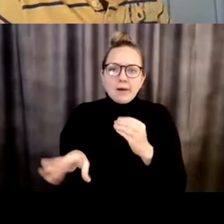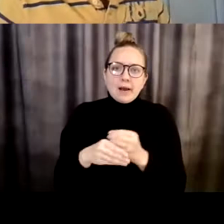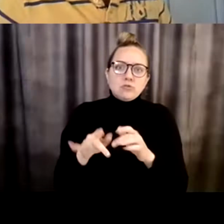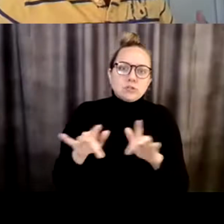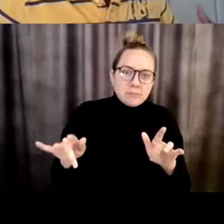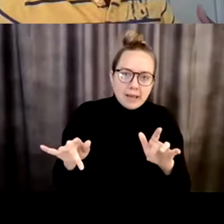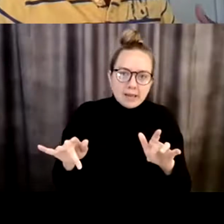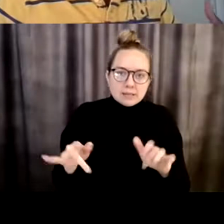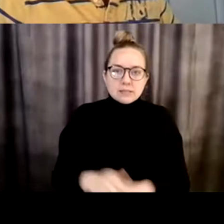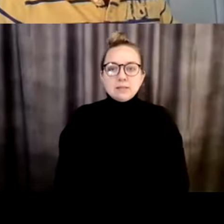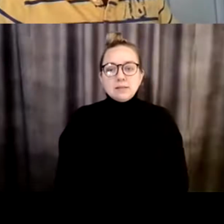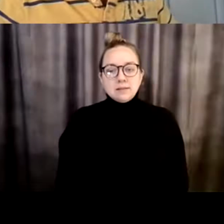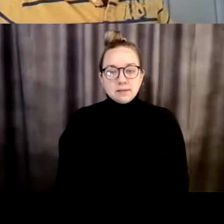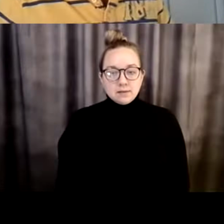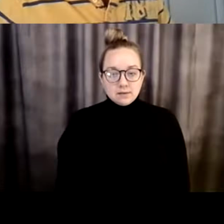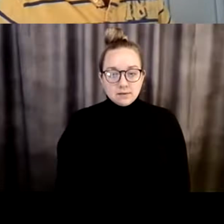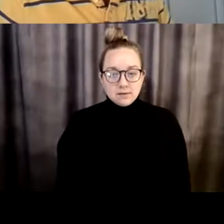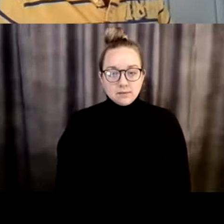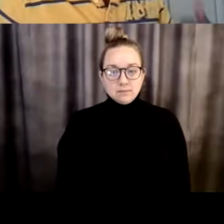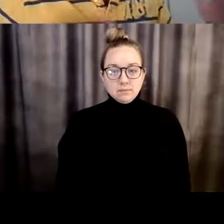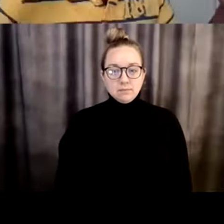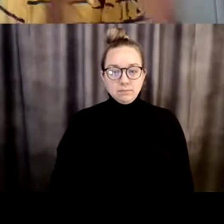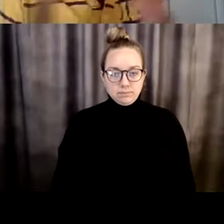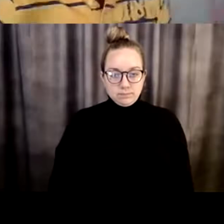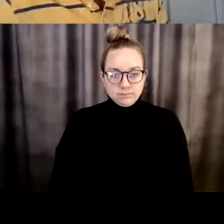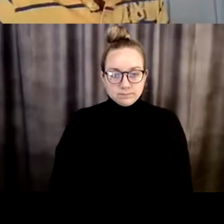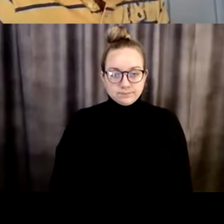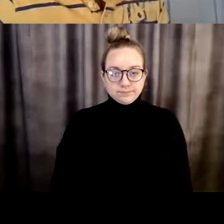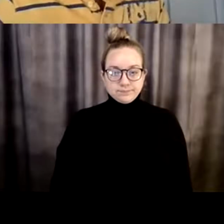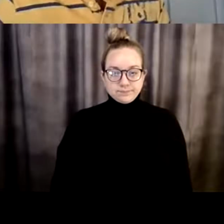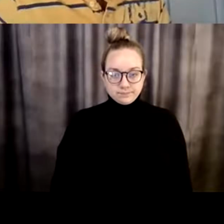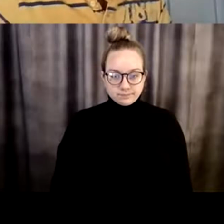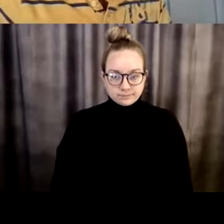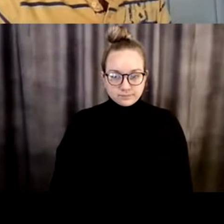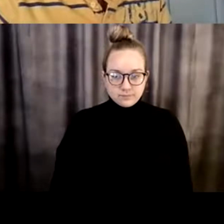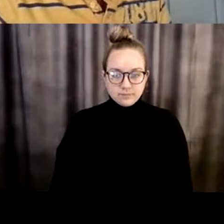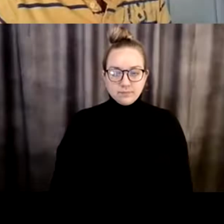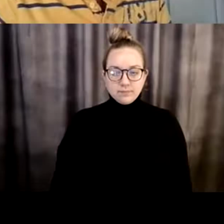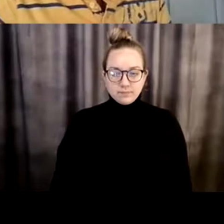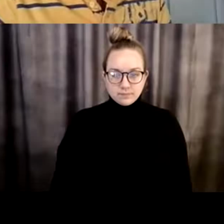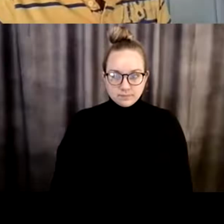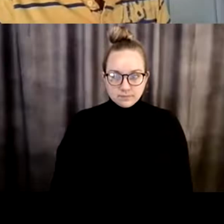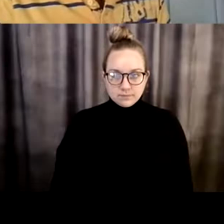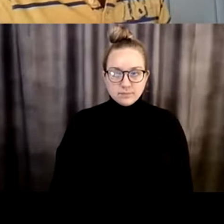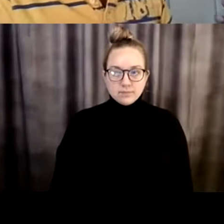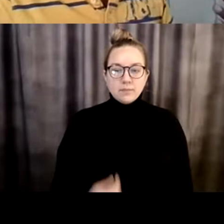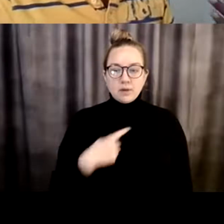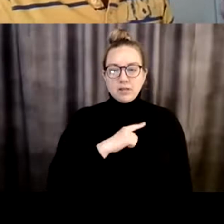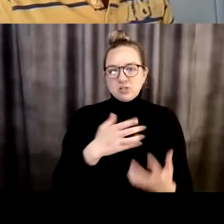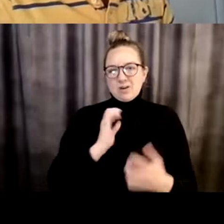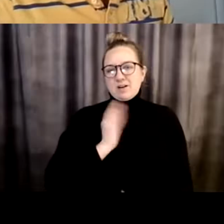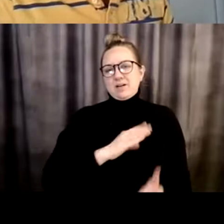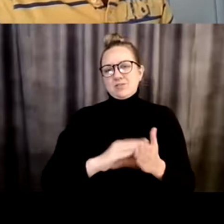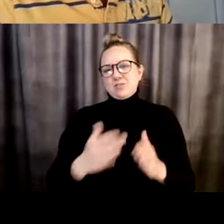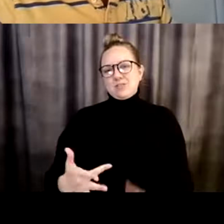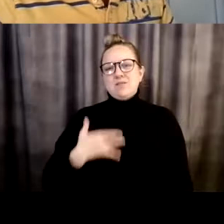really provides a creative way to really bridge that distance gap that a lot of the students are feeling. You don't necessarily